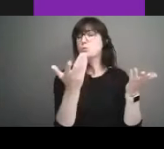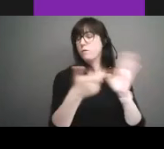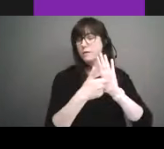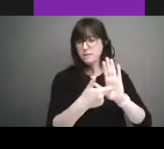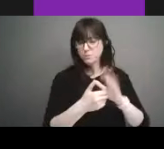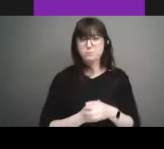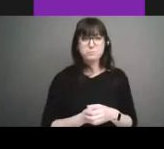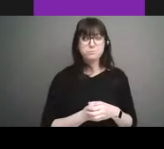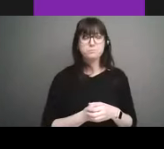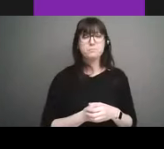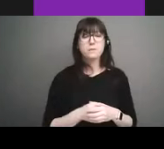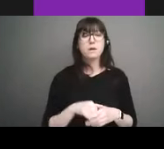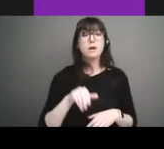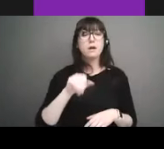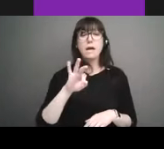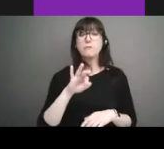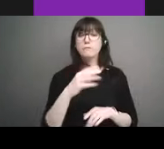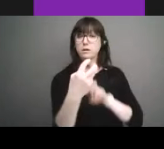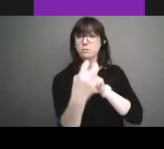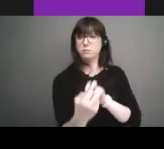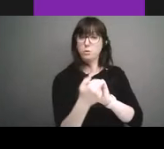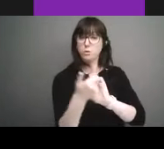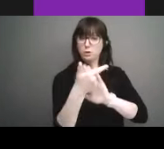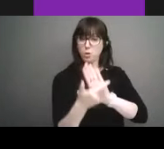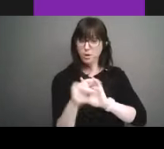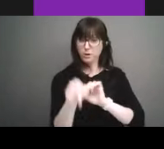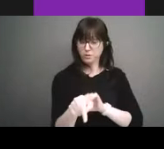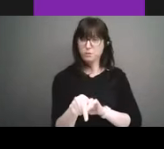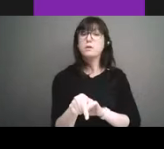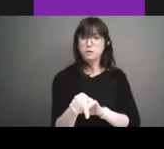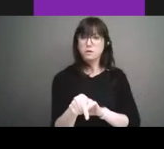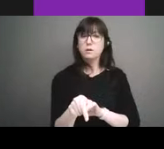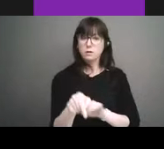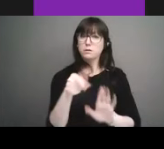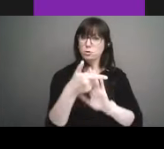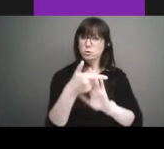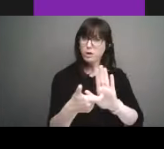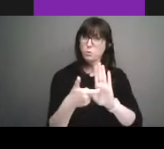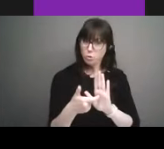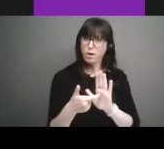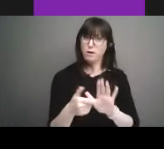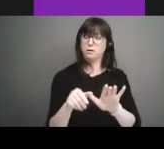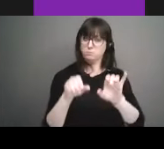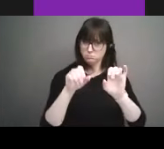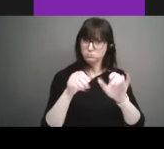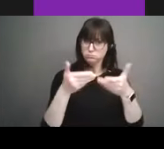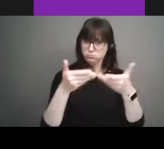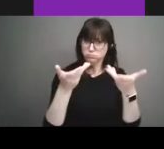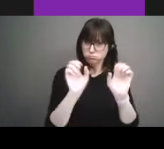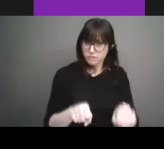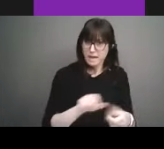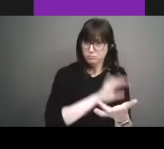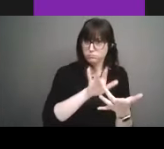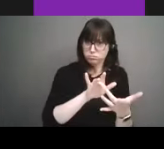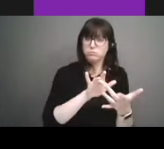example, if you were seeing a lawyer, you would need the requisite capacity to instruct counsel. If seeing a